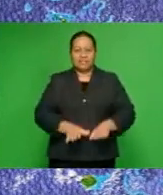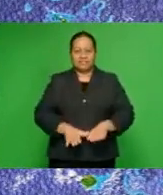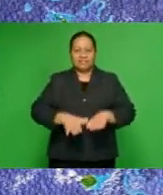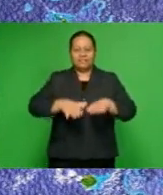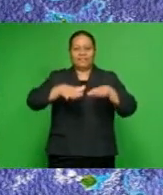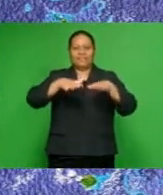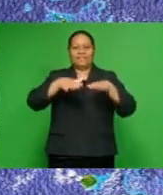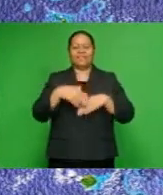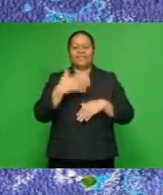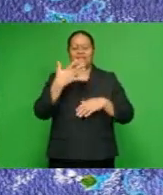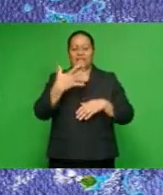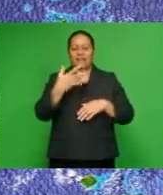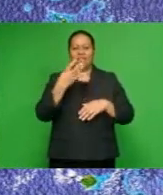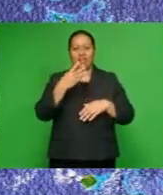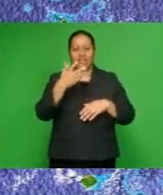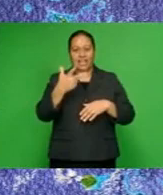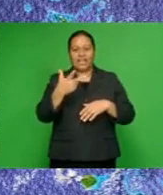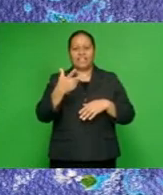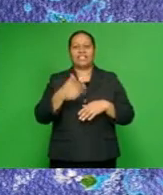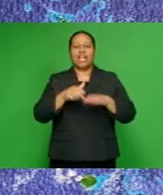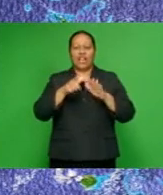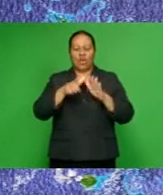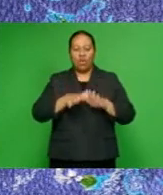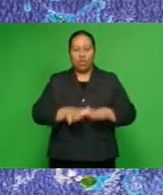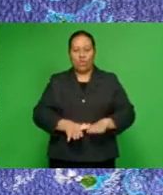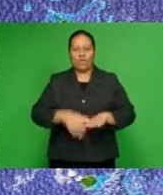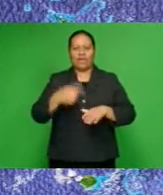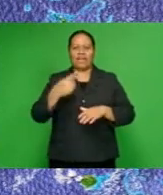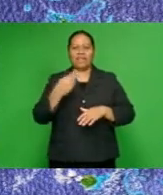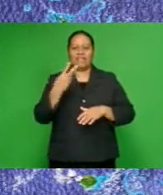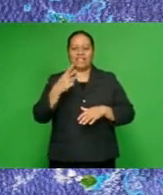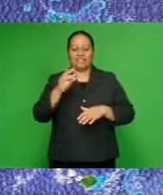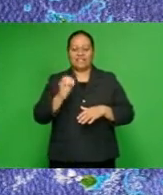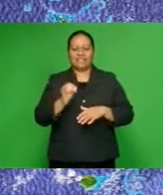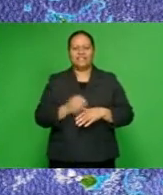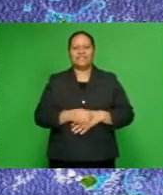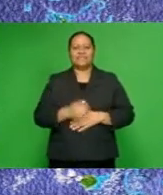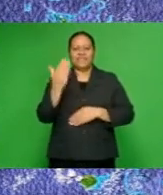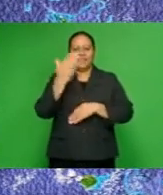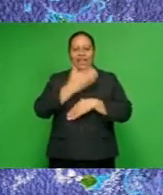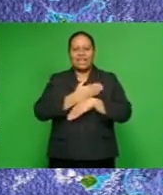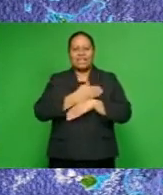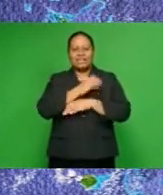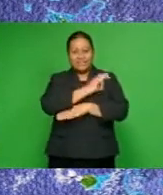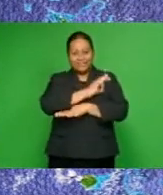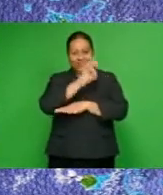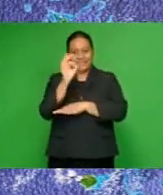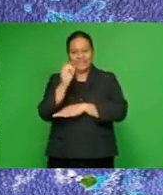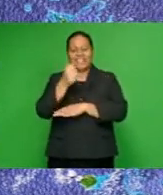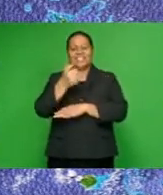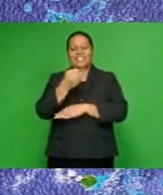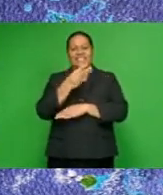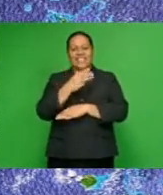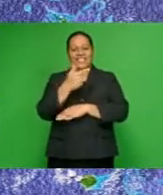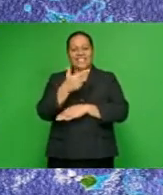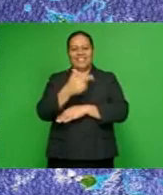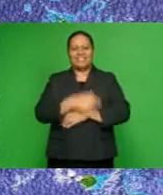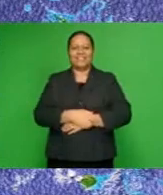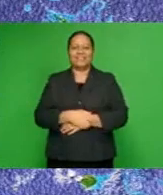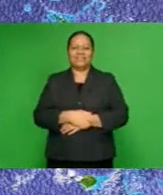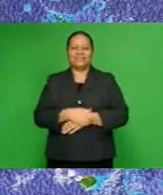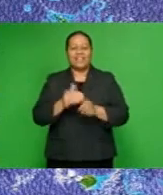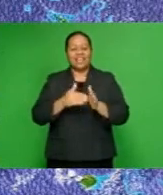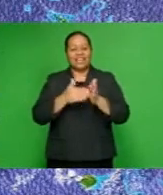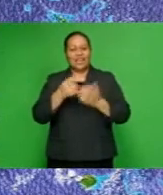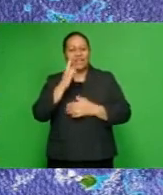at 5:48 p.m. with low tide at 11:30 tonight. Sunrise is at 6:37. Now the